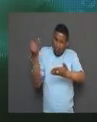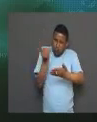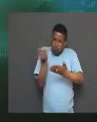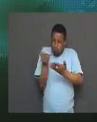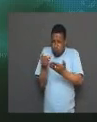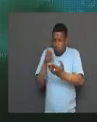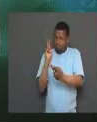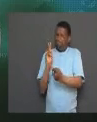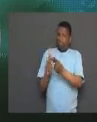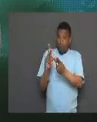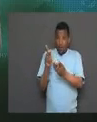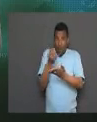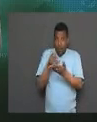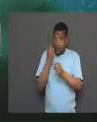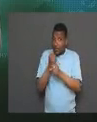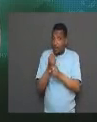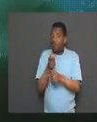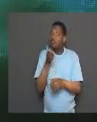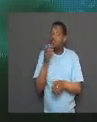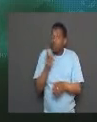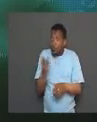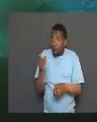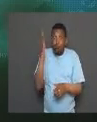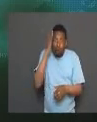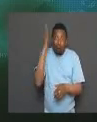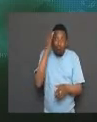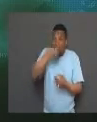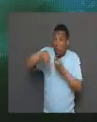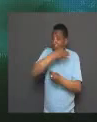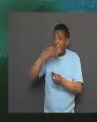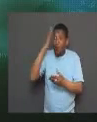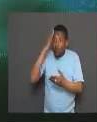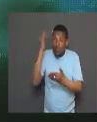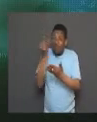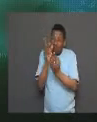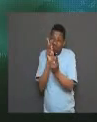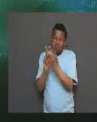accurate map, even if you know the area well.